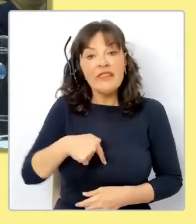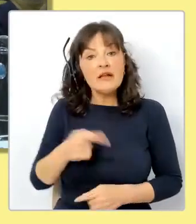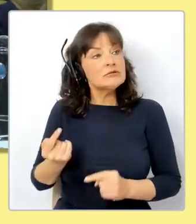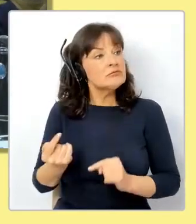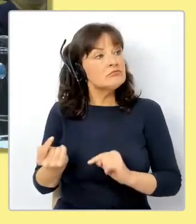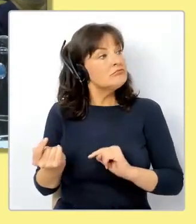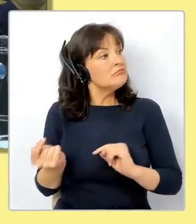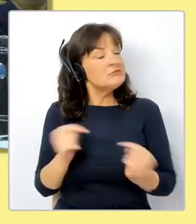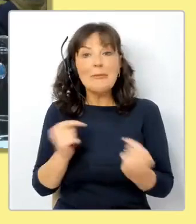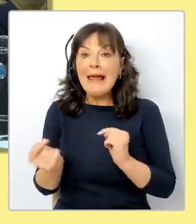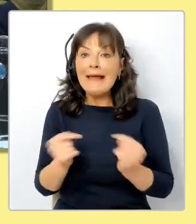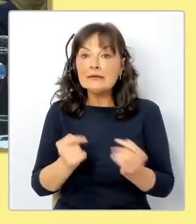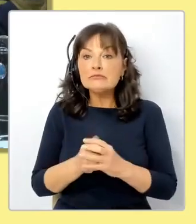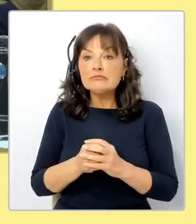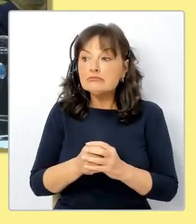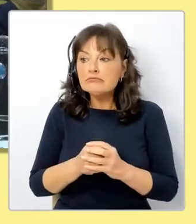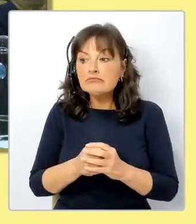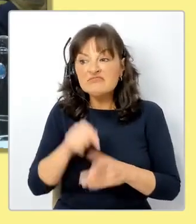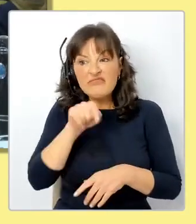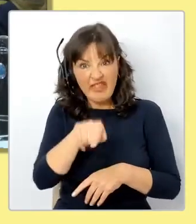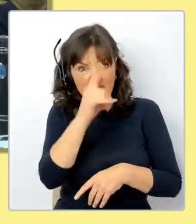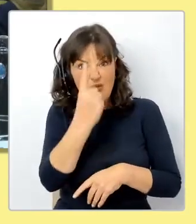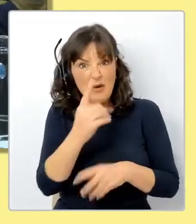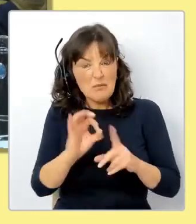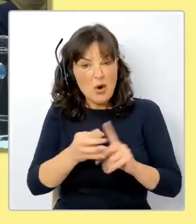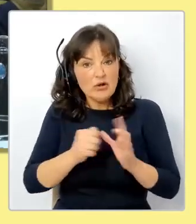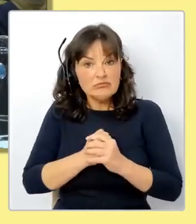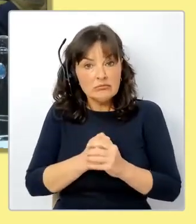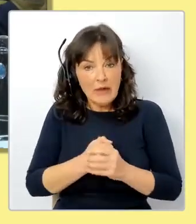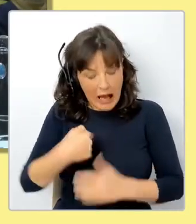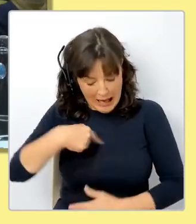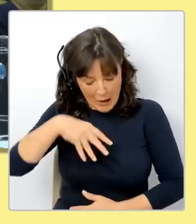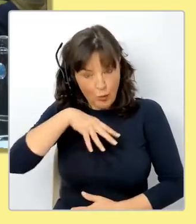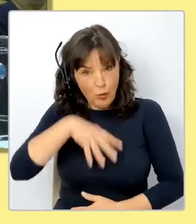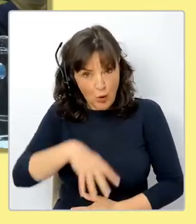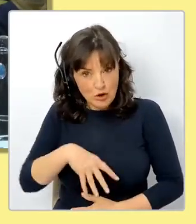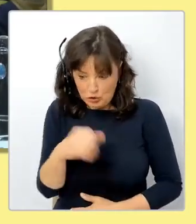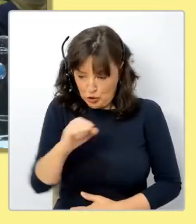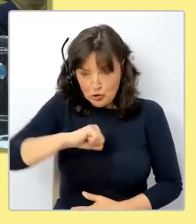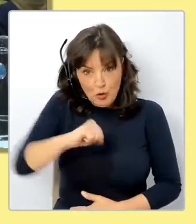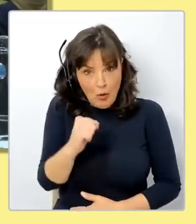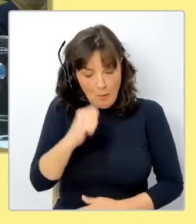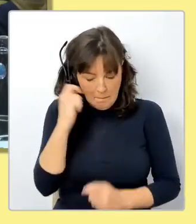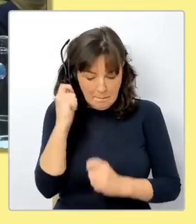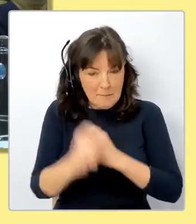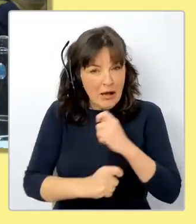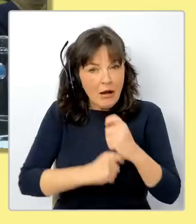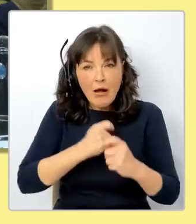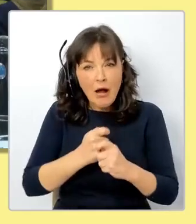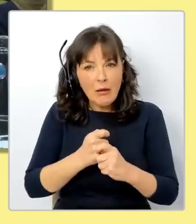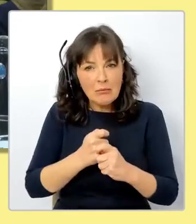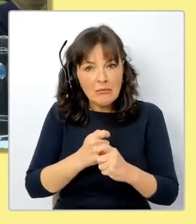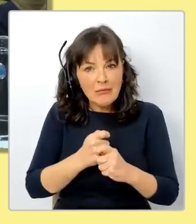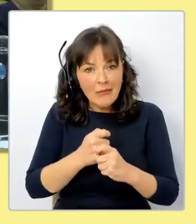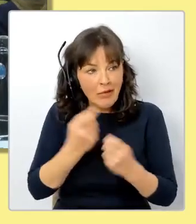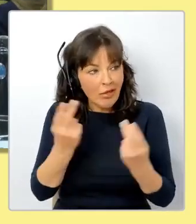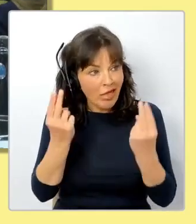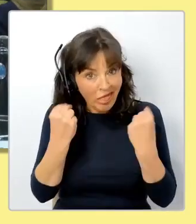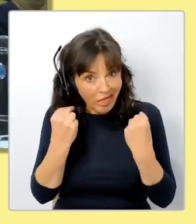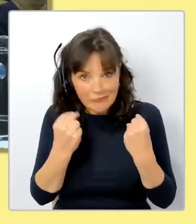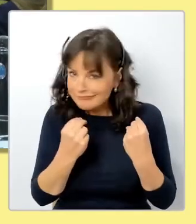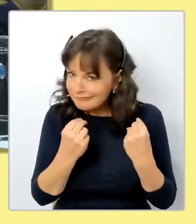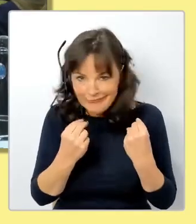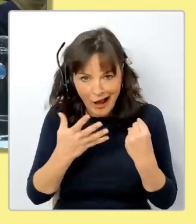about that one point. It's about bringing Scotland into a place where we don't get told what we can and can't